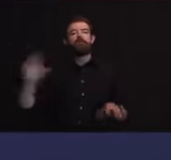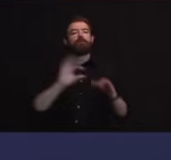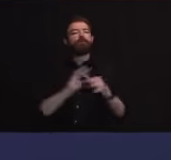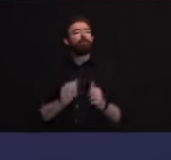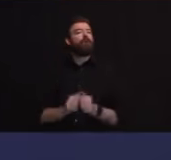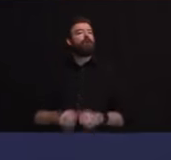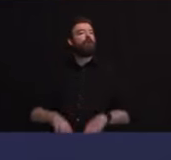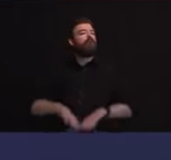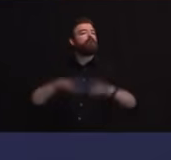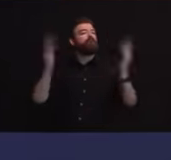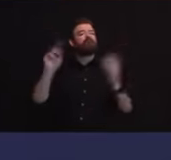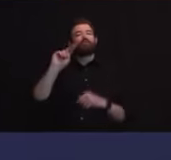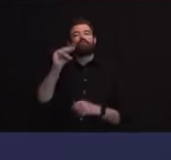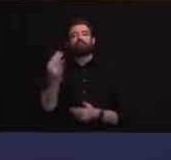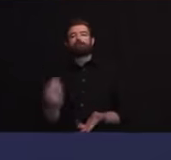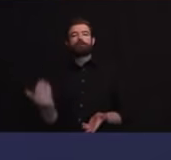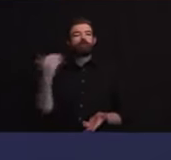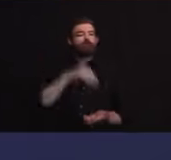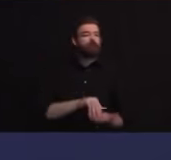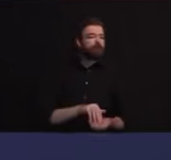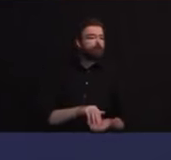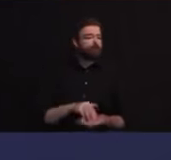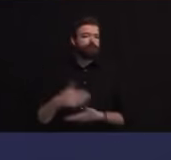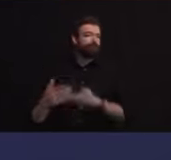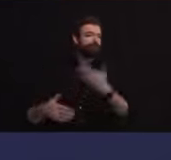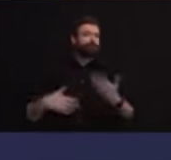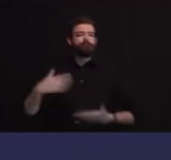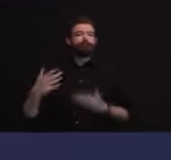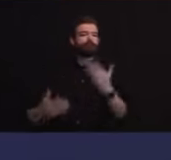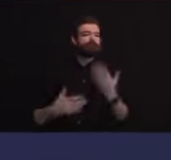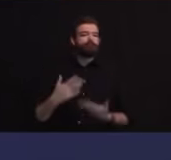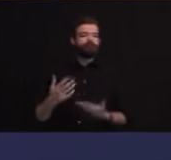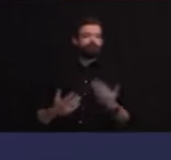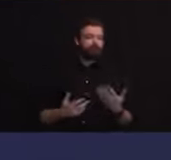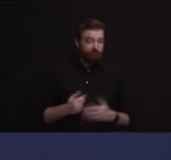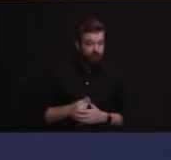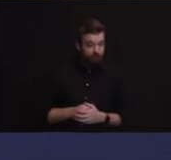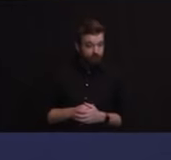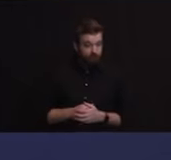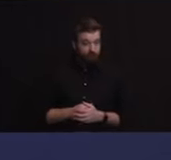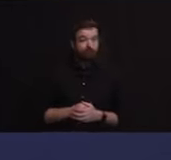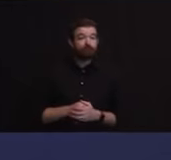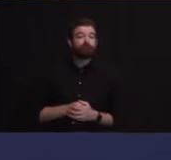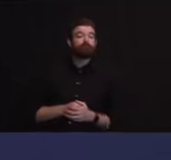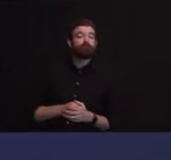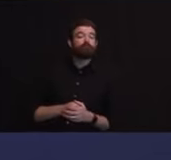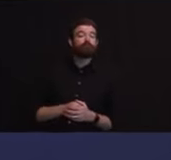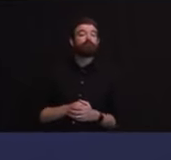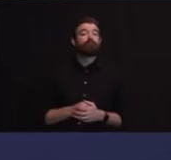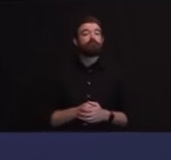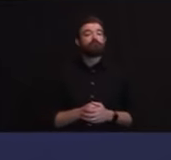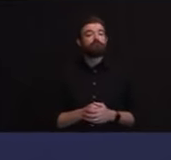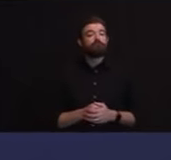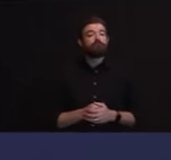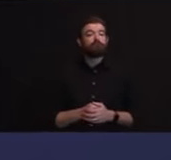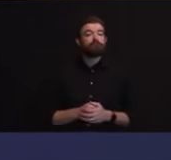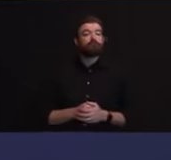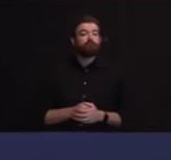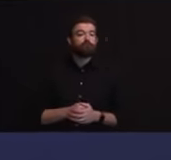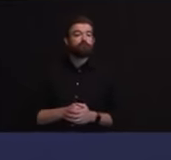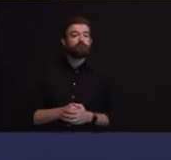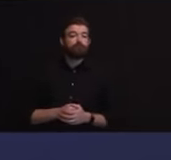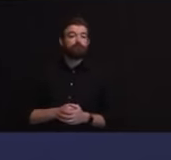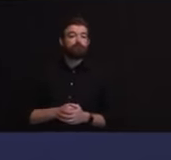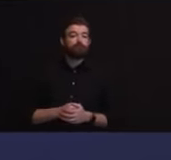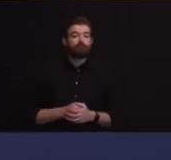New Direction New Jersey, or the Democratic State Committee? And if so, what role, if any, did those polls play in